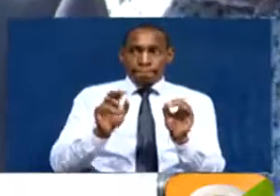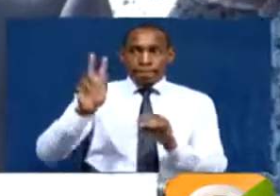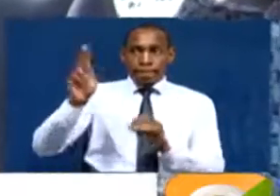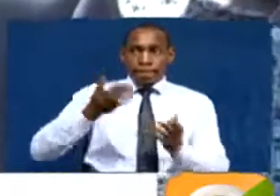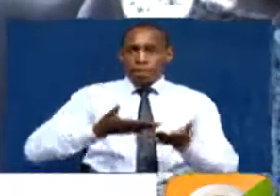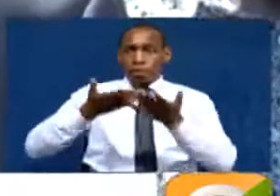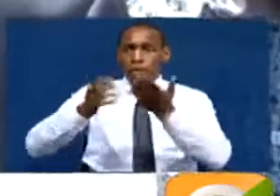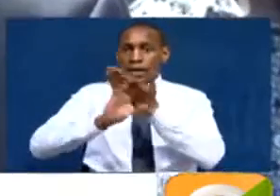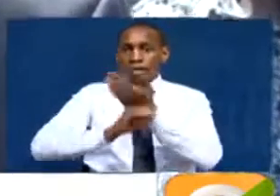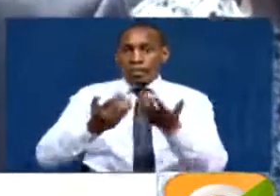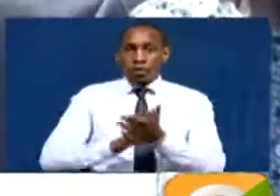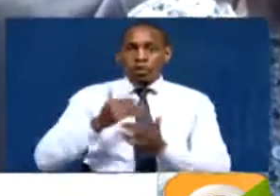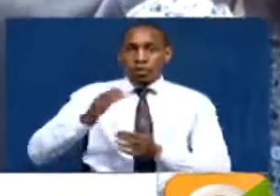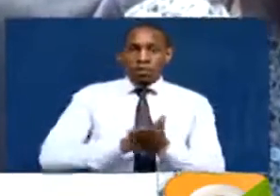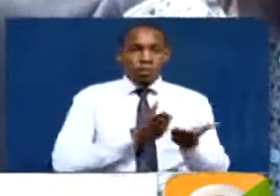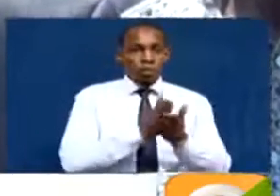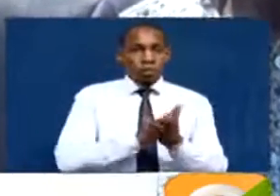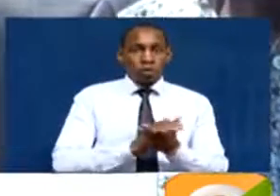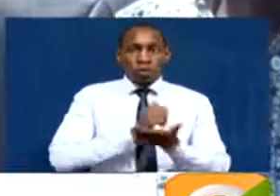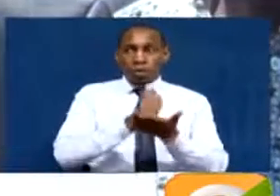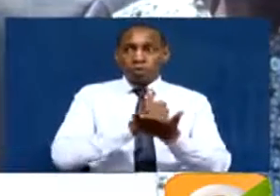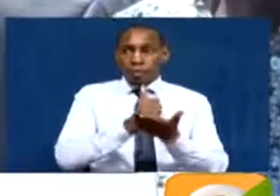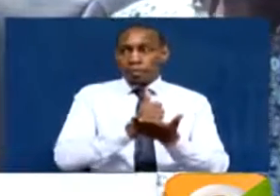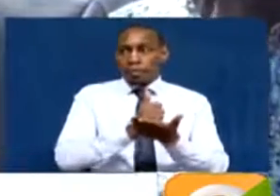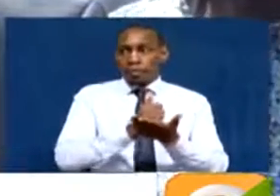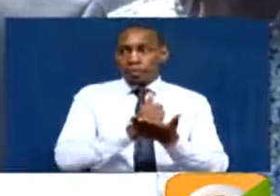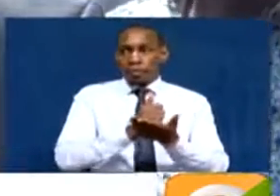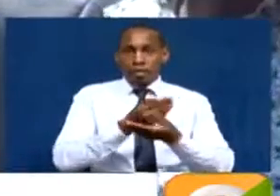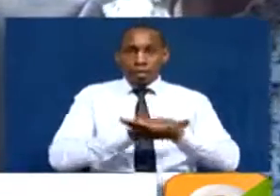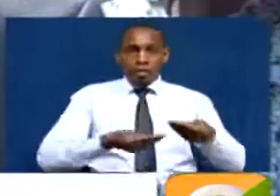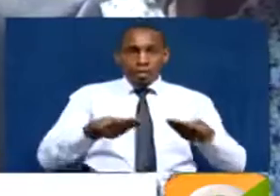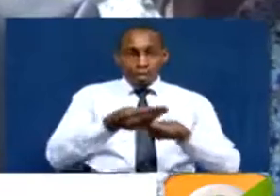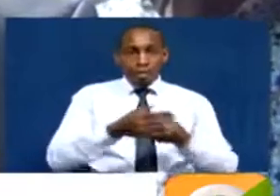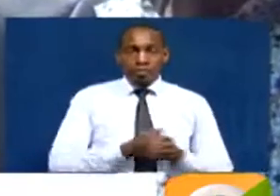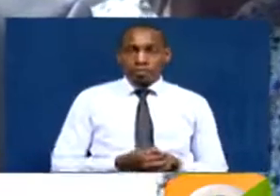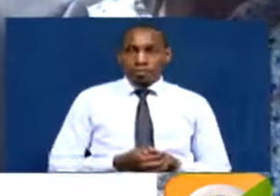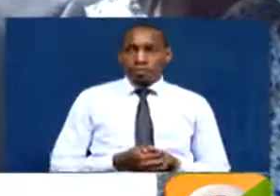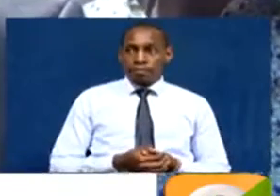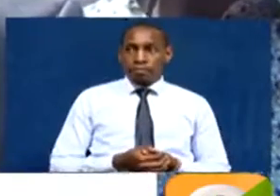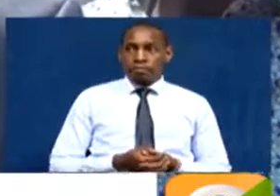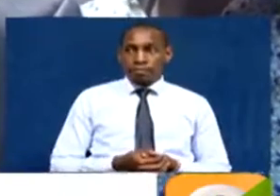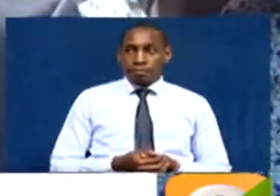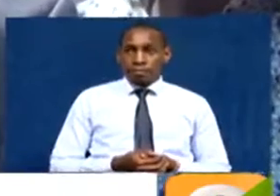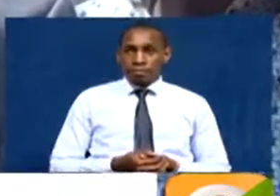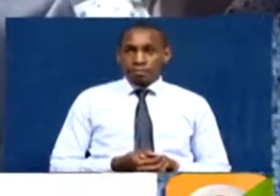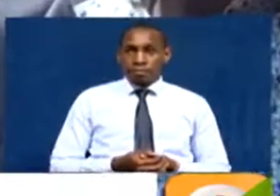any country. It's always been through the coffee exchange. So this is